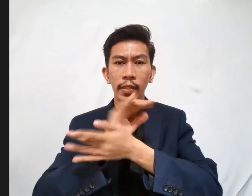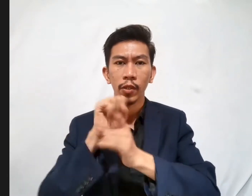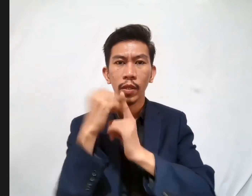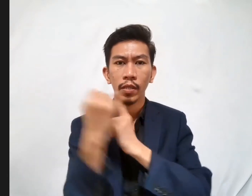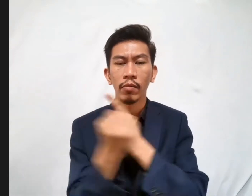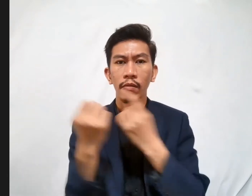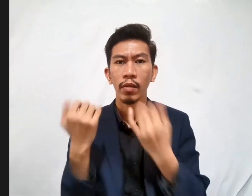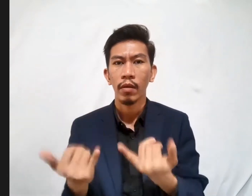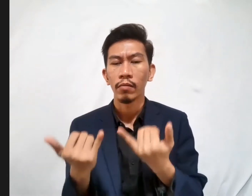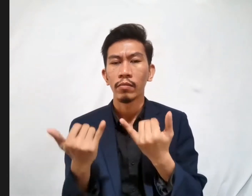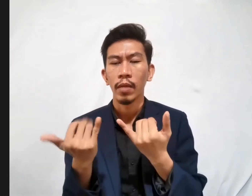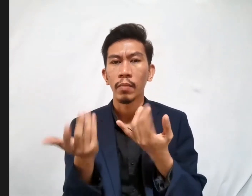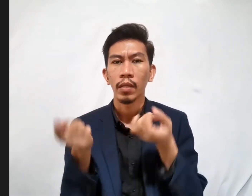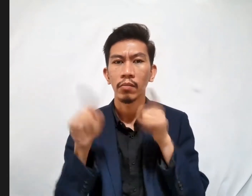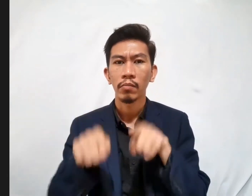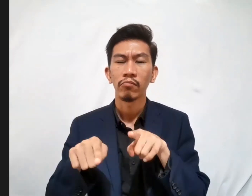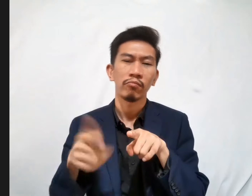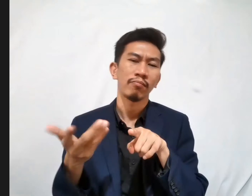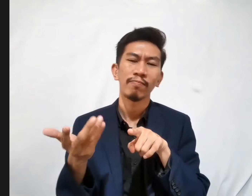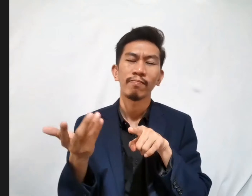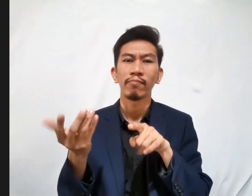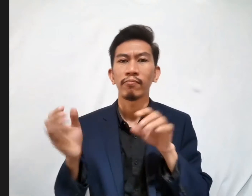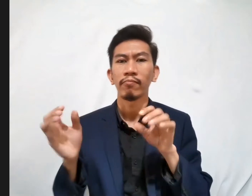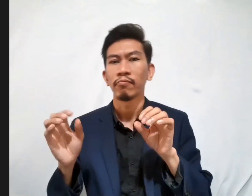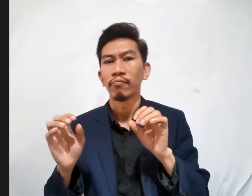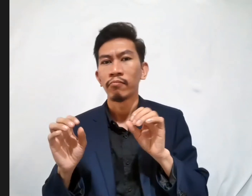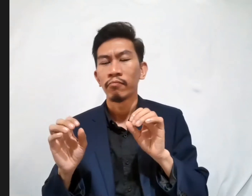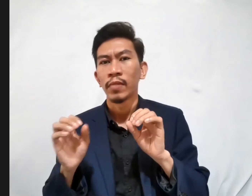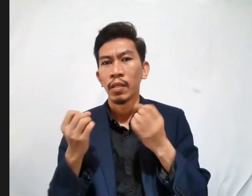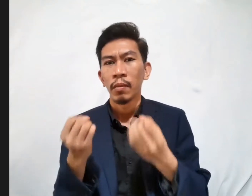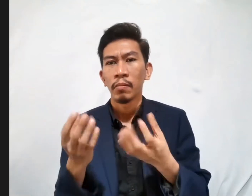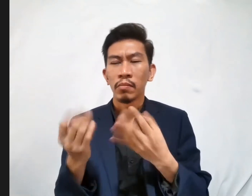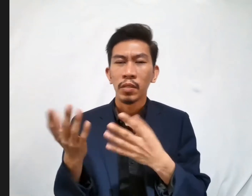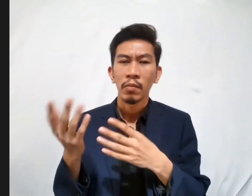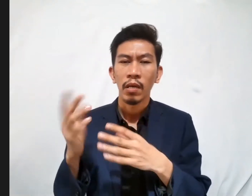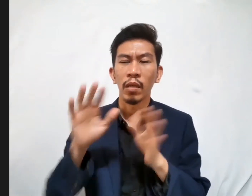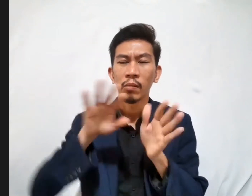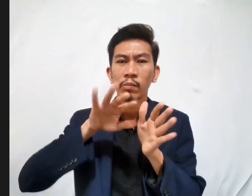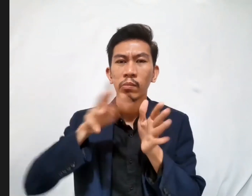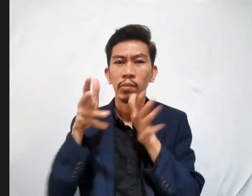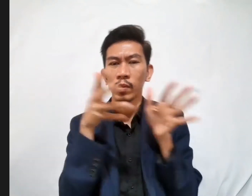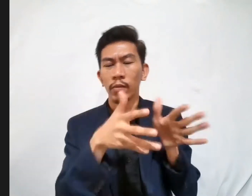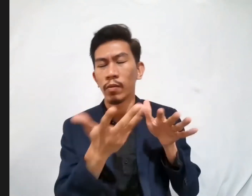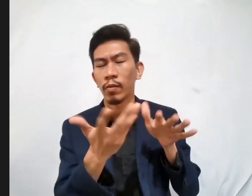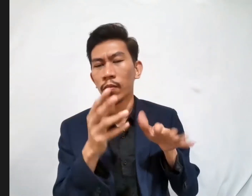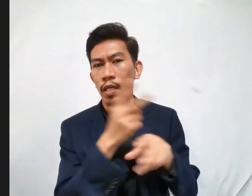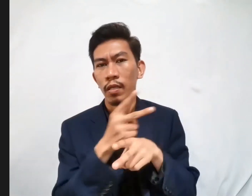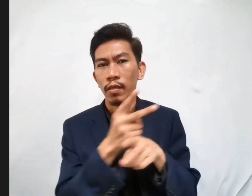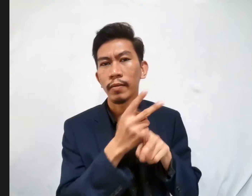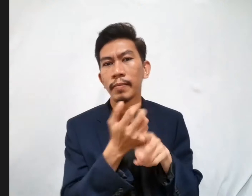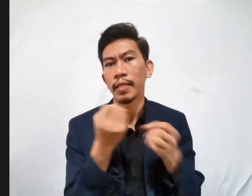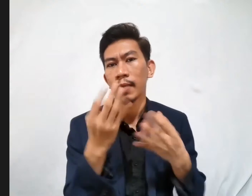the management of cancer patients, particularly if you're talking about primary prevention, and that is